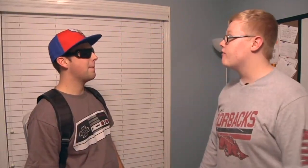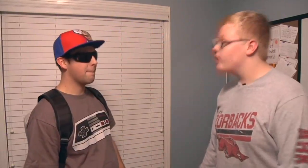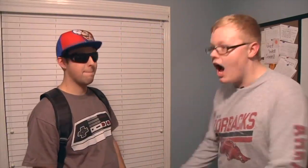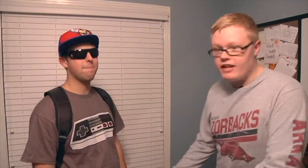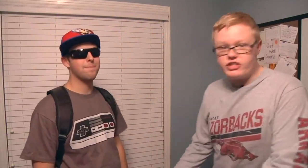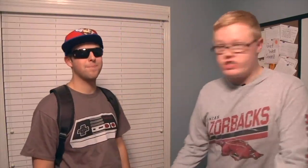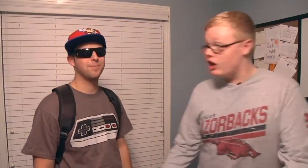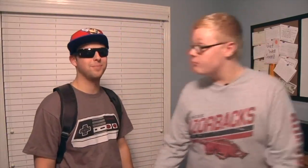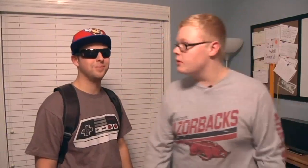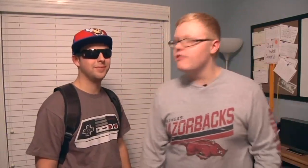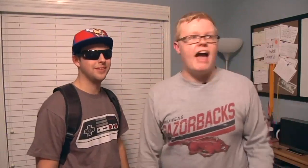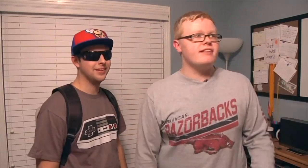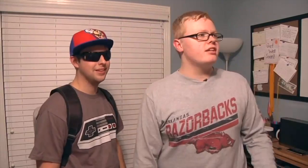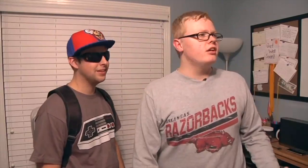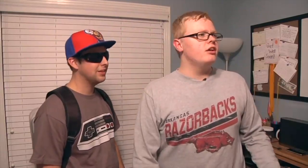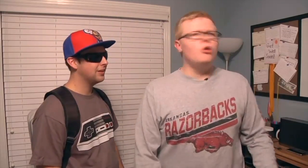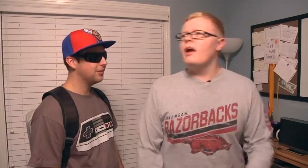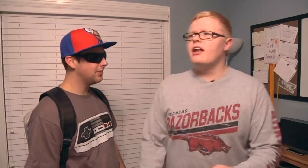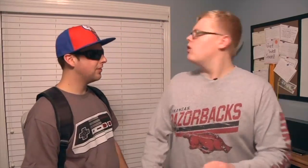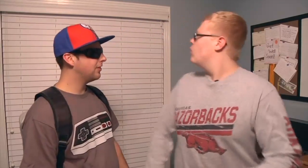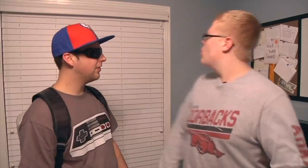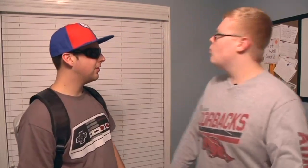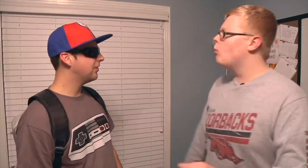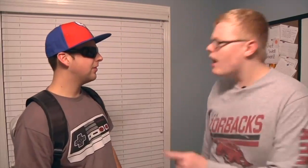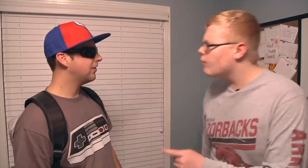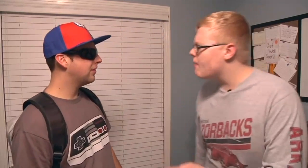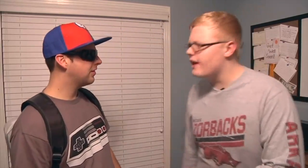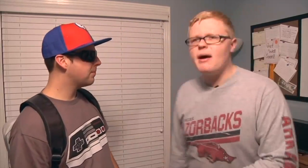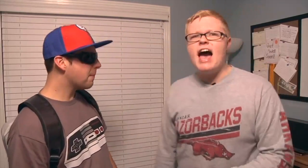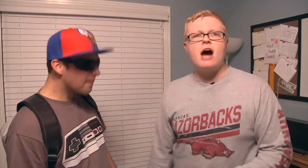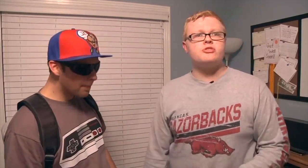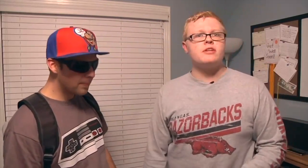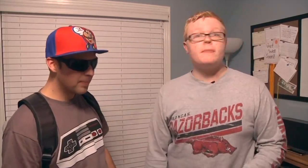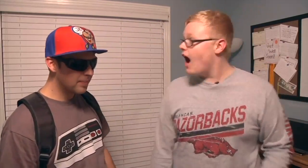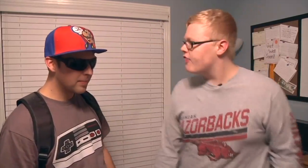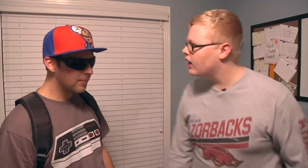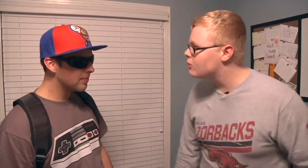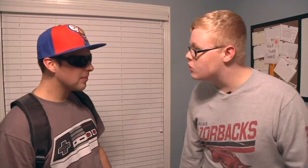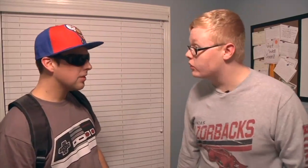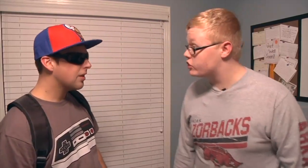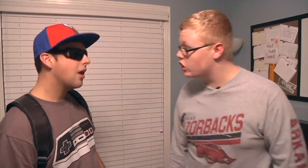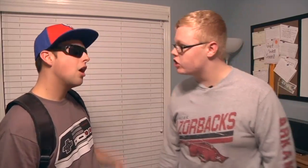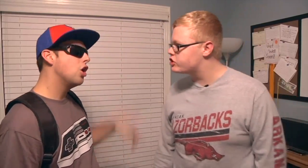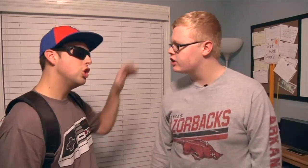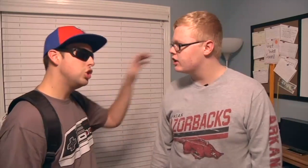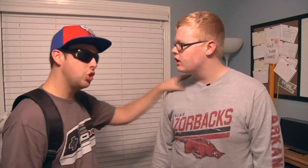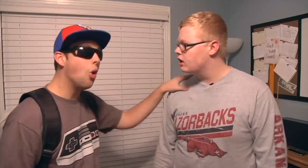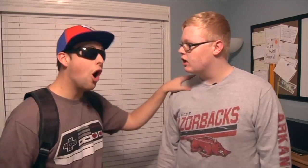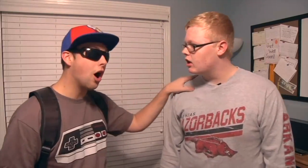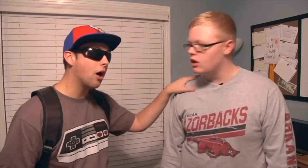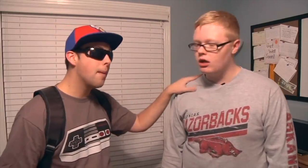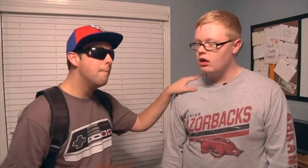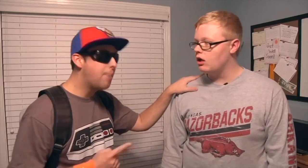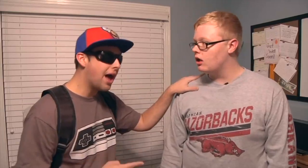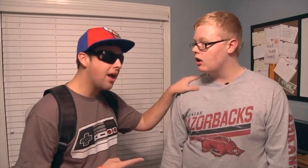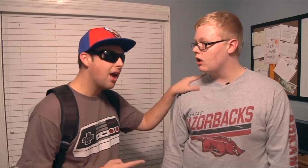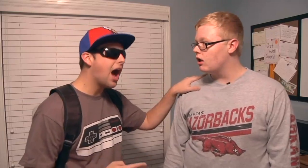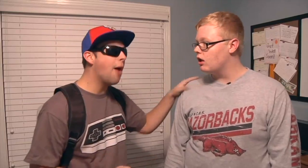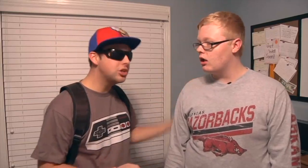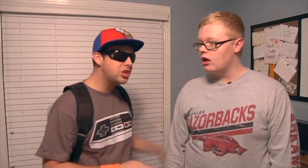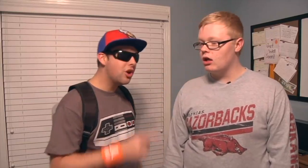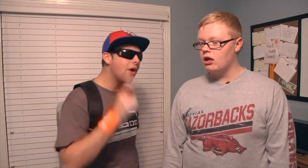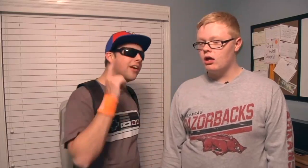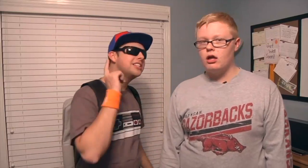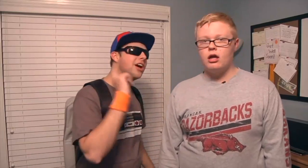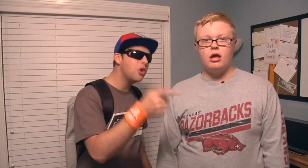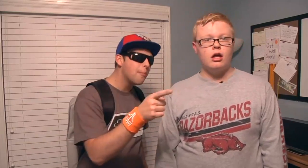You have got to stop doing that. Wait, why are we back at my house? I thought I was going to church. You are, but I